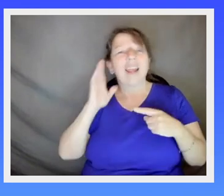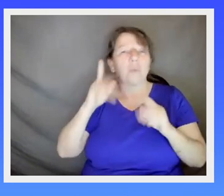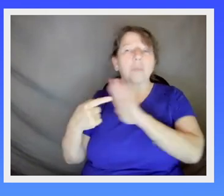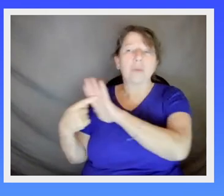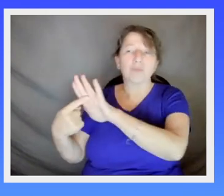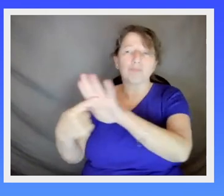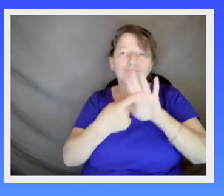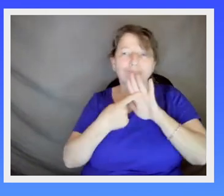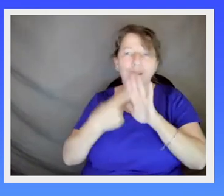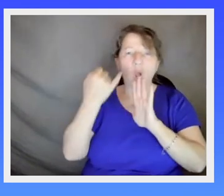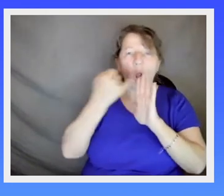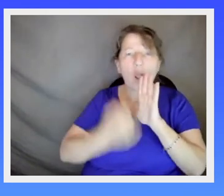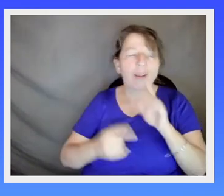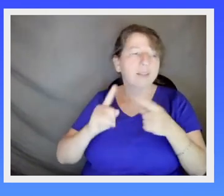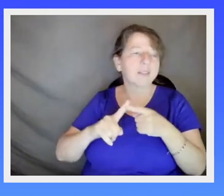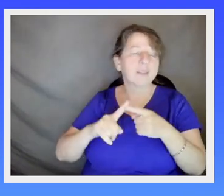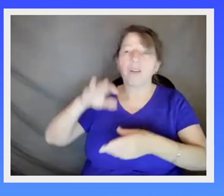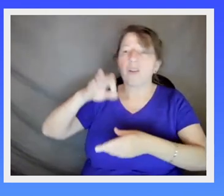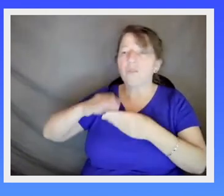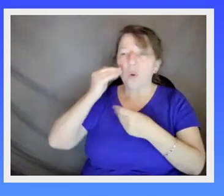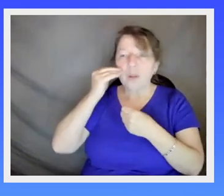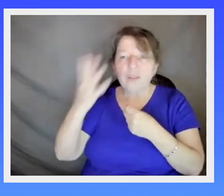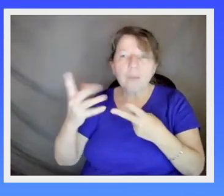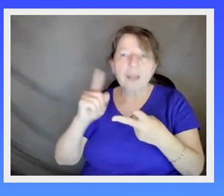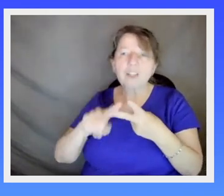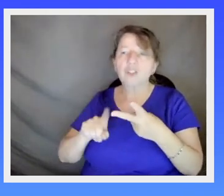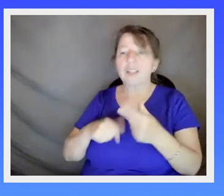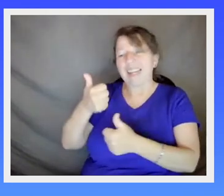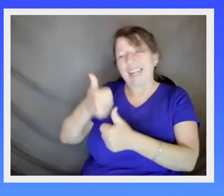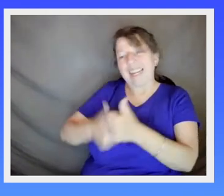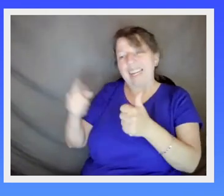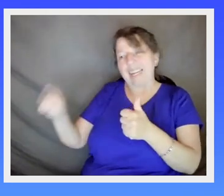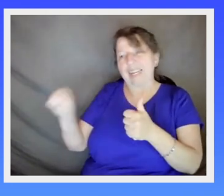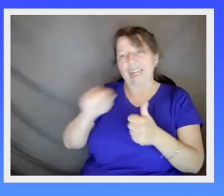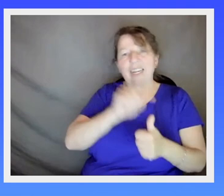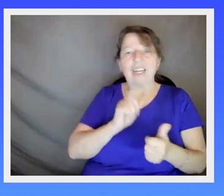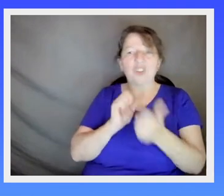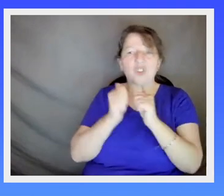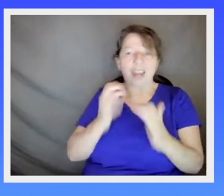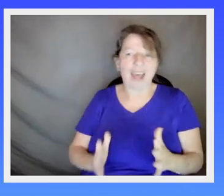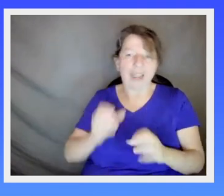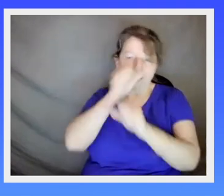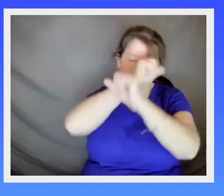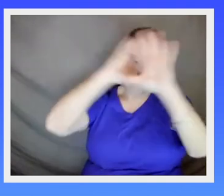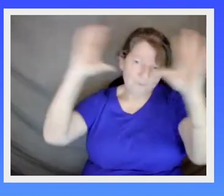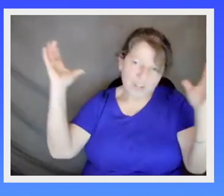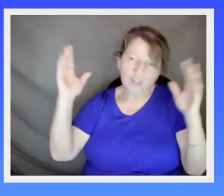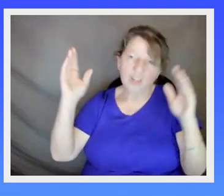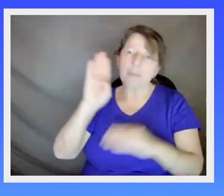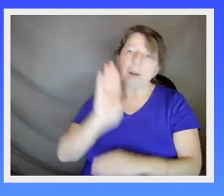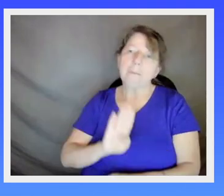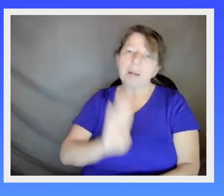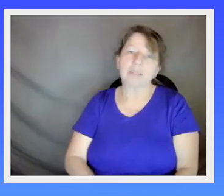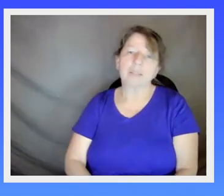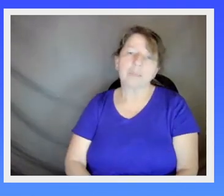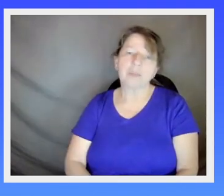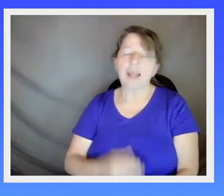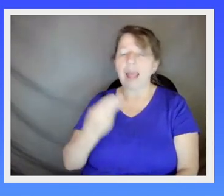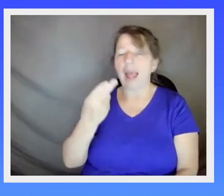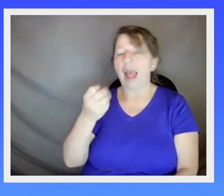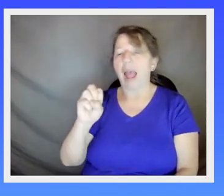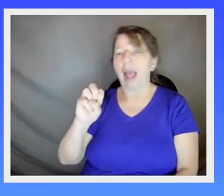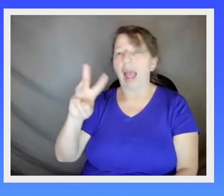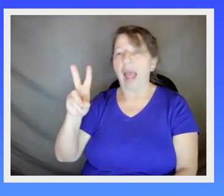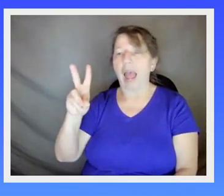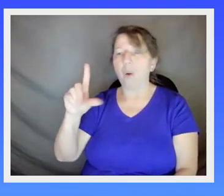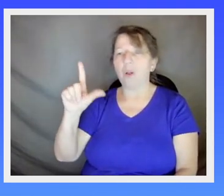artists, voting information, and information on each candidate's vision for arts and culture in Boston. HowlRound will once again broadcast